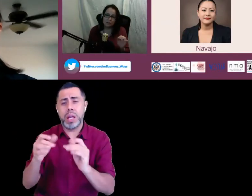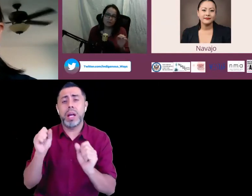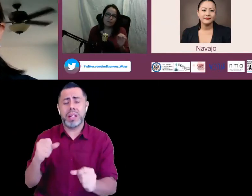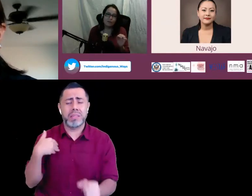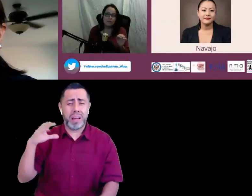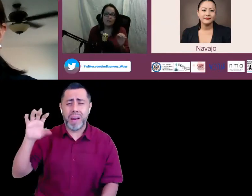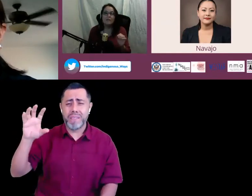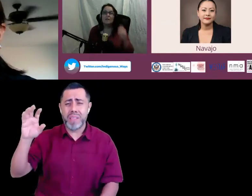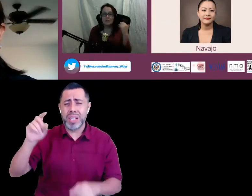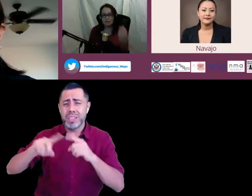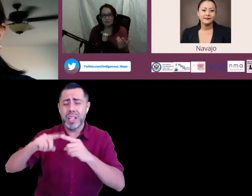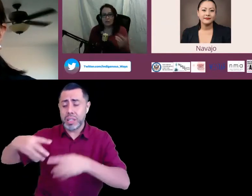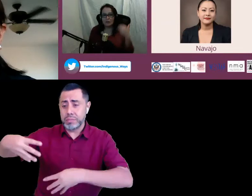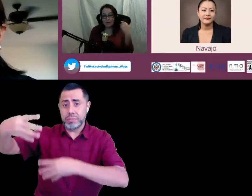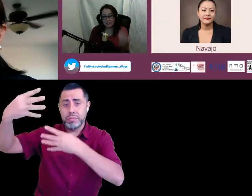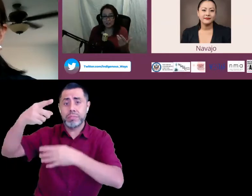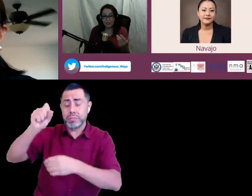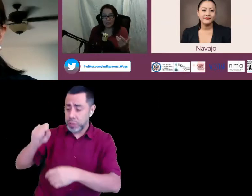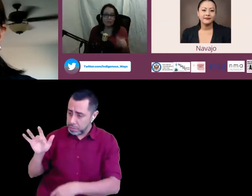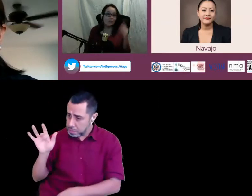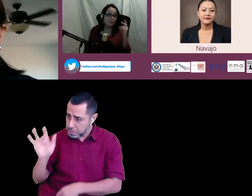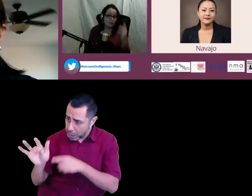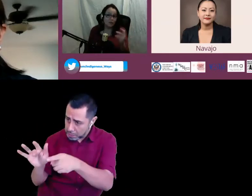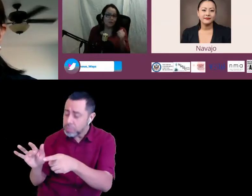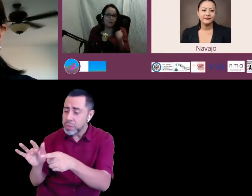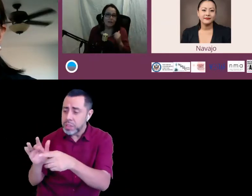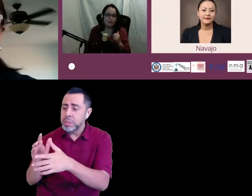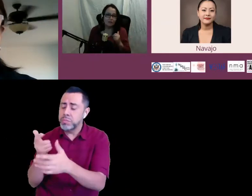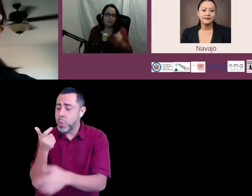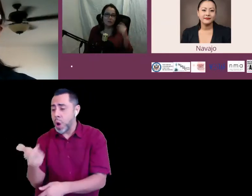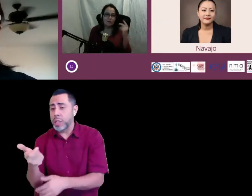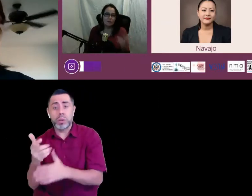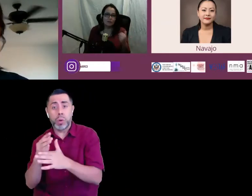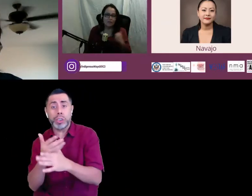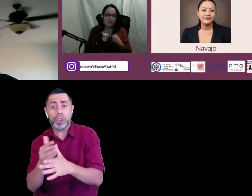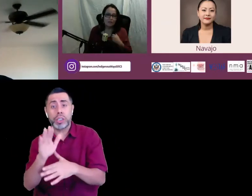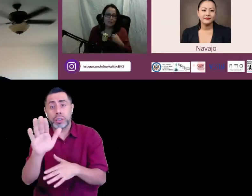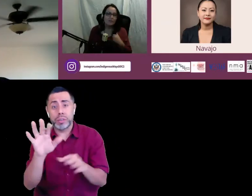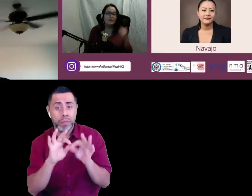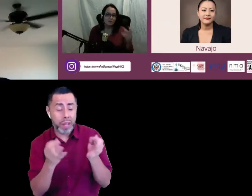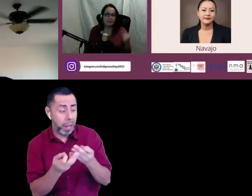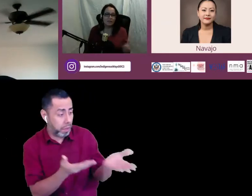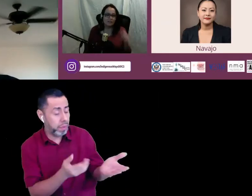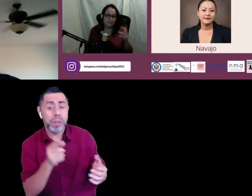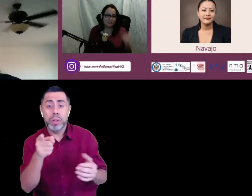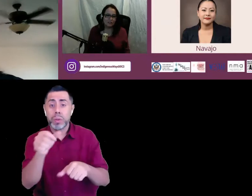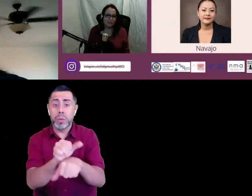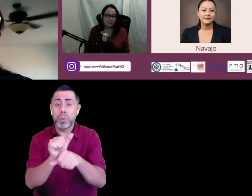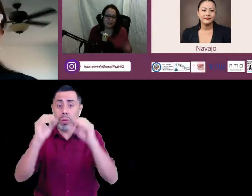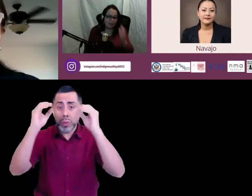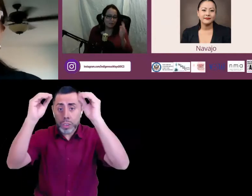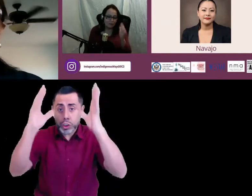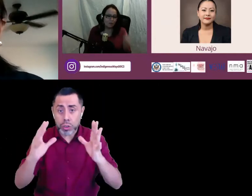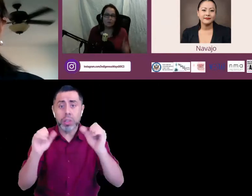share it with your family, and those of you that are educators, you can use it in your classrooms for your curriculums, because this is, as they